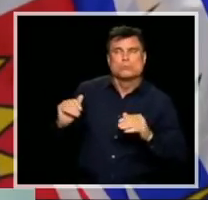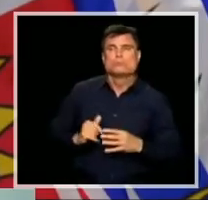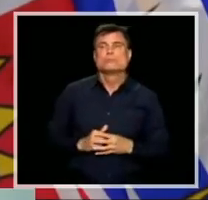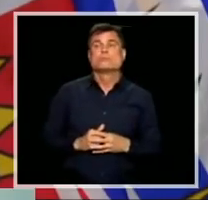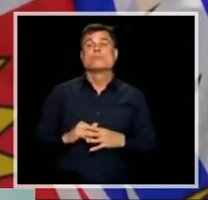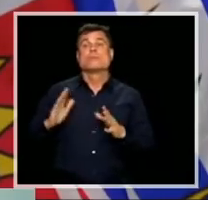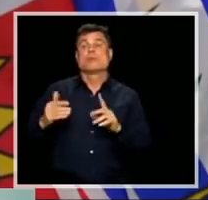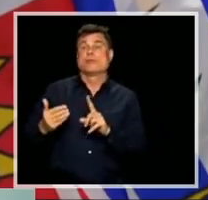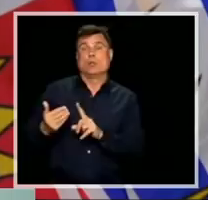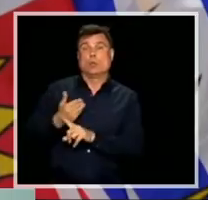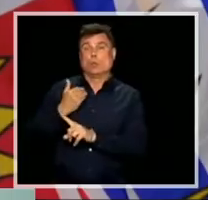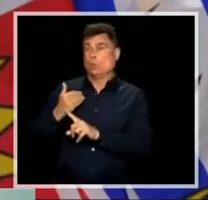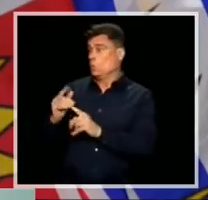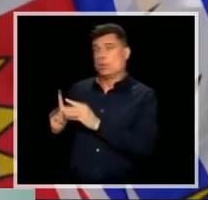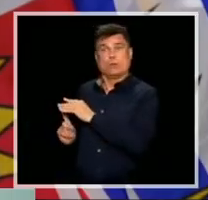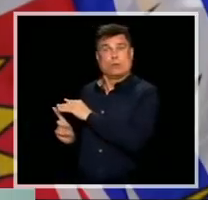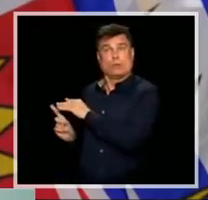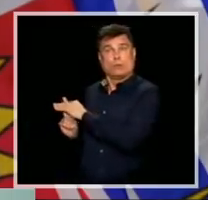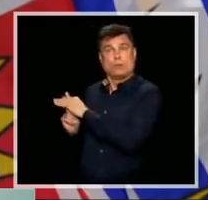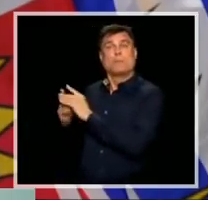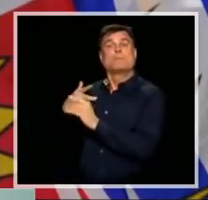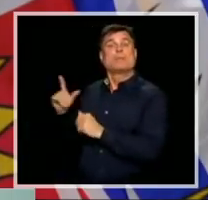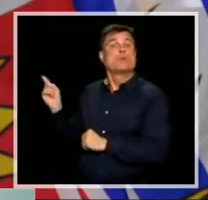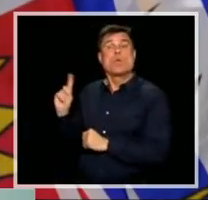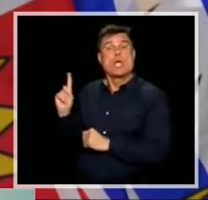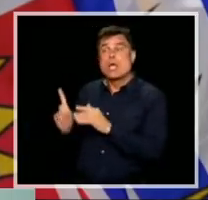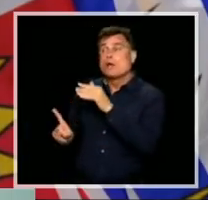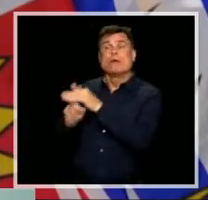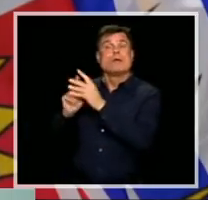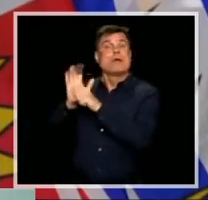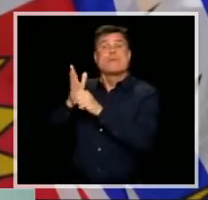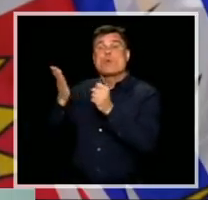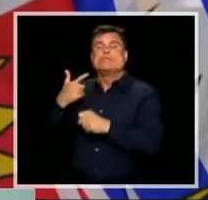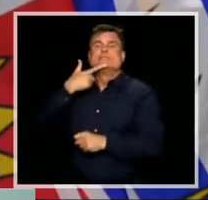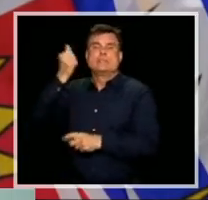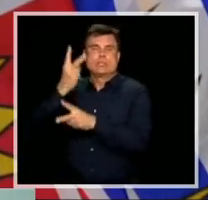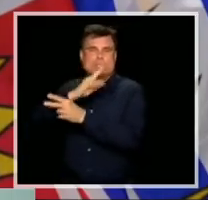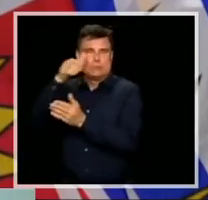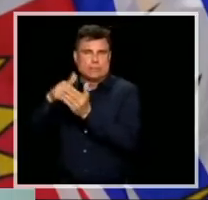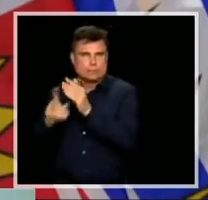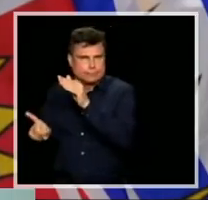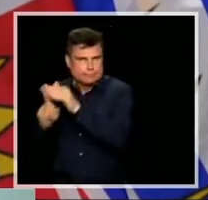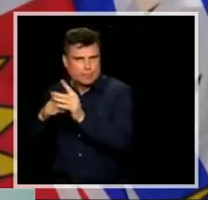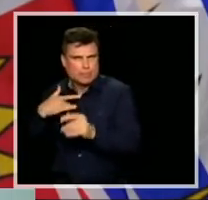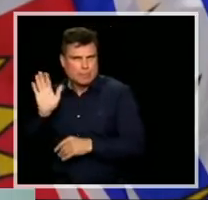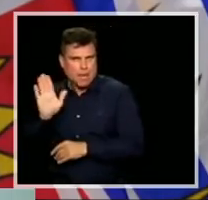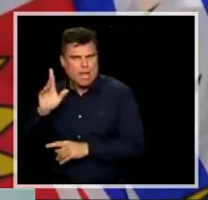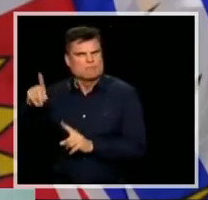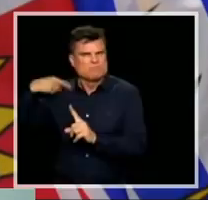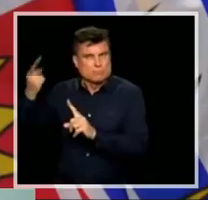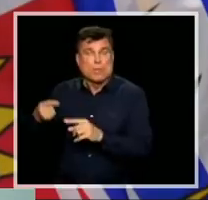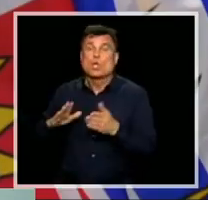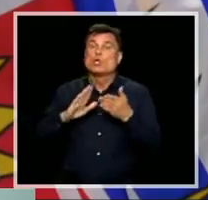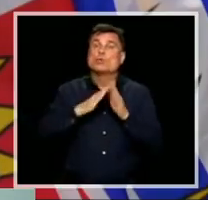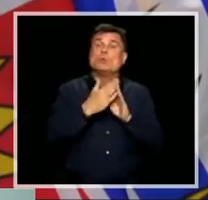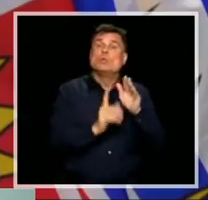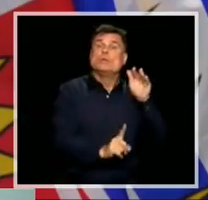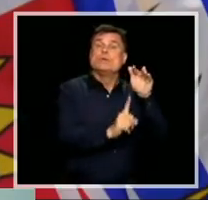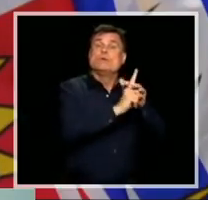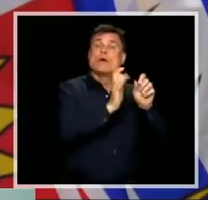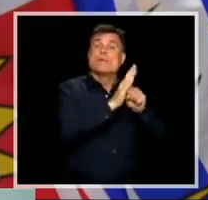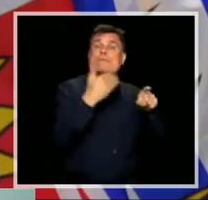impacts that the measures that we've had as well as the pandemic have had on communities across our province.